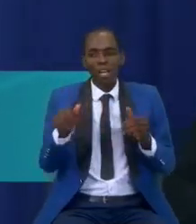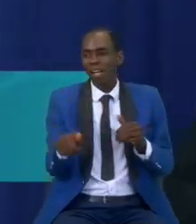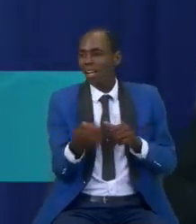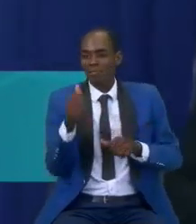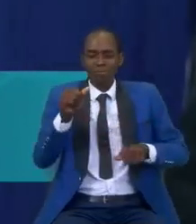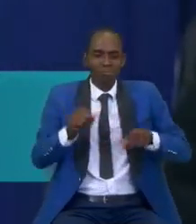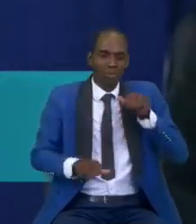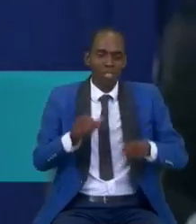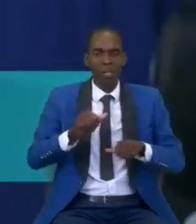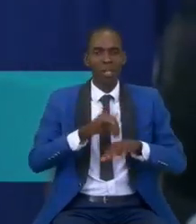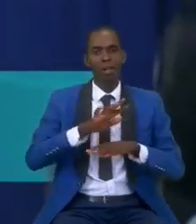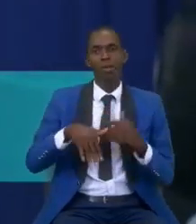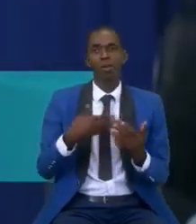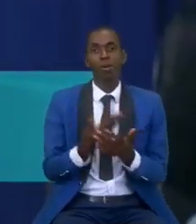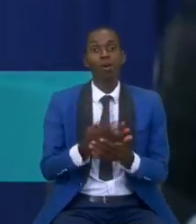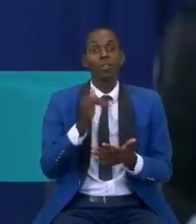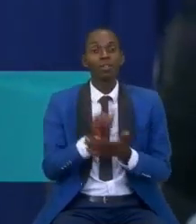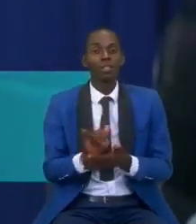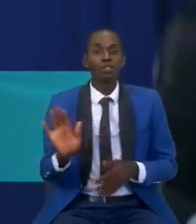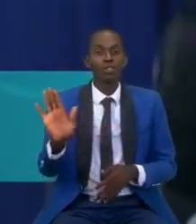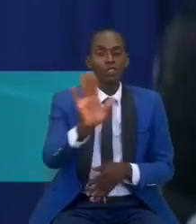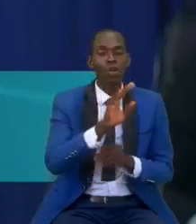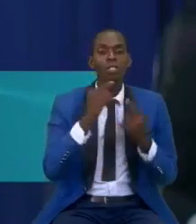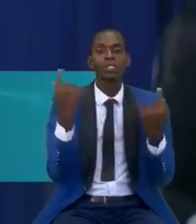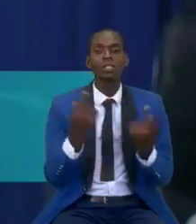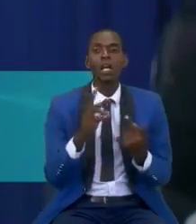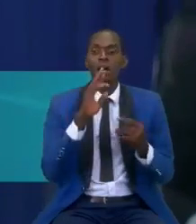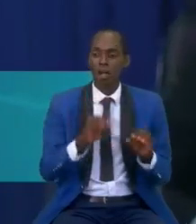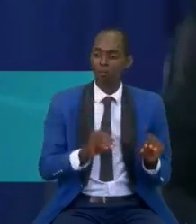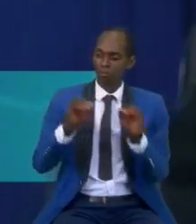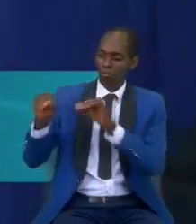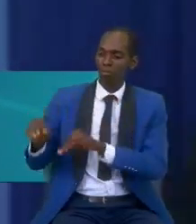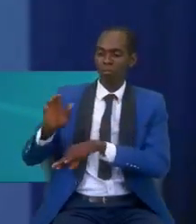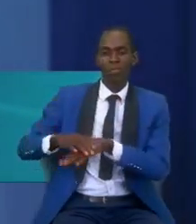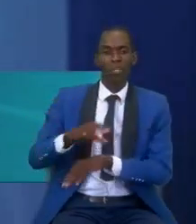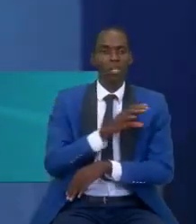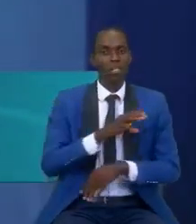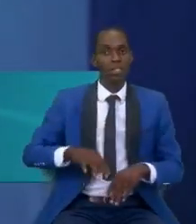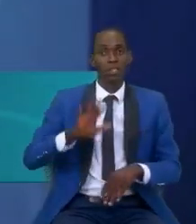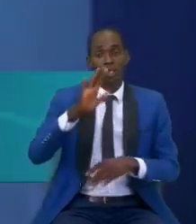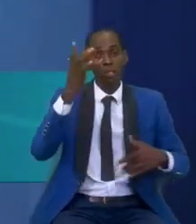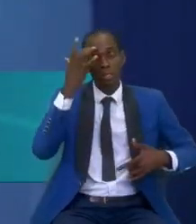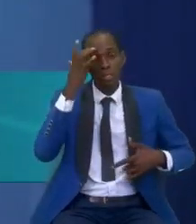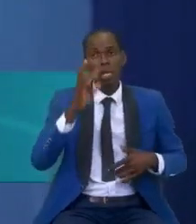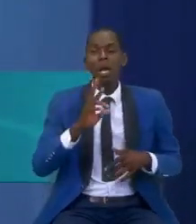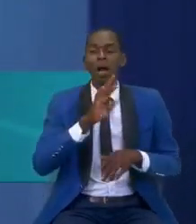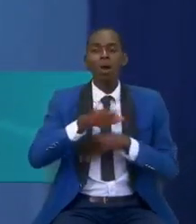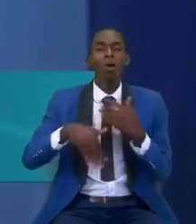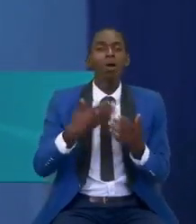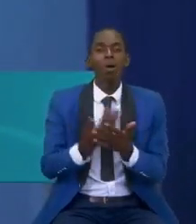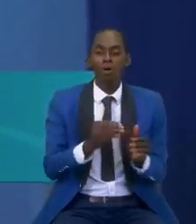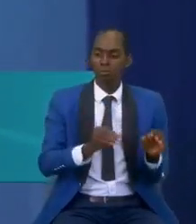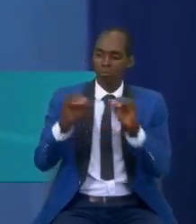on Christ, that your sicknesses are all laid on Christ. The blindness, the deafness, the cancer,